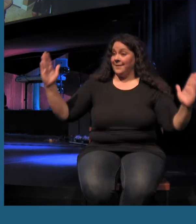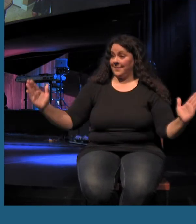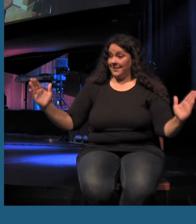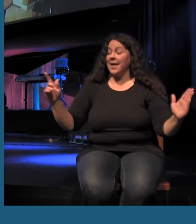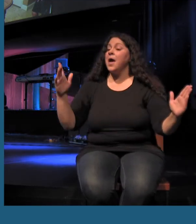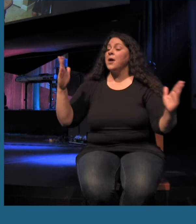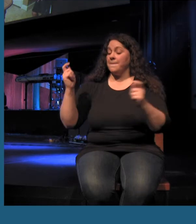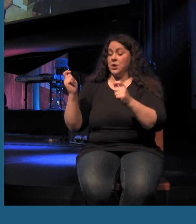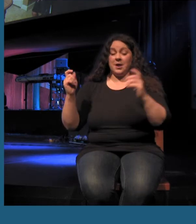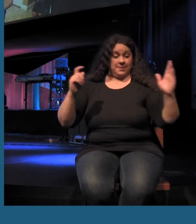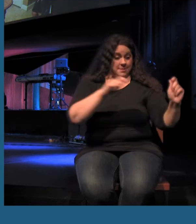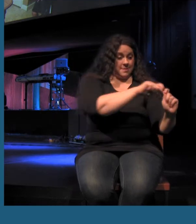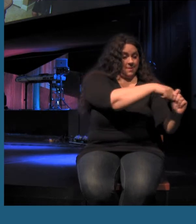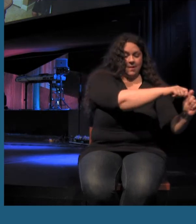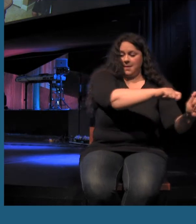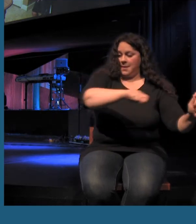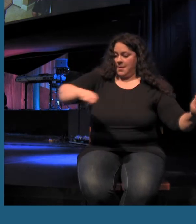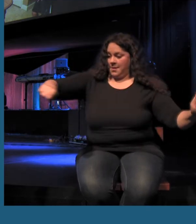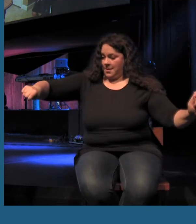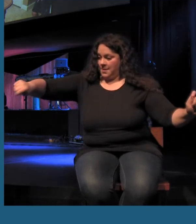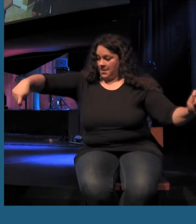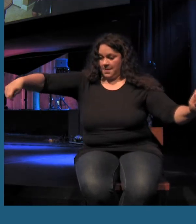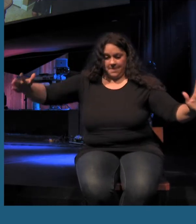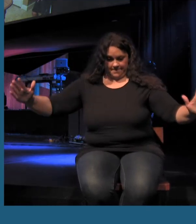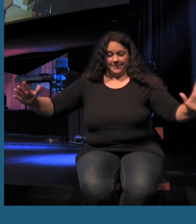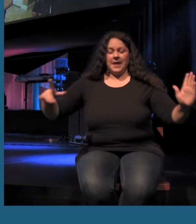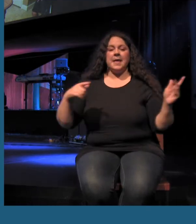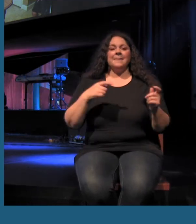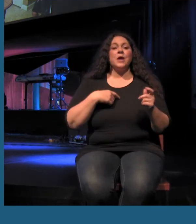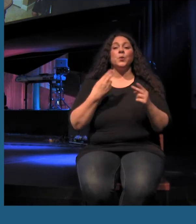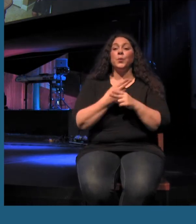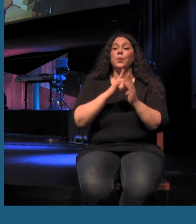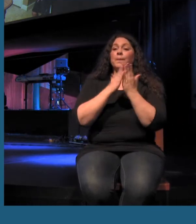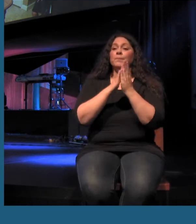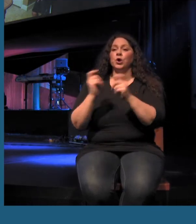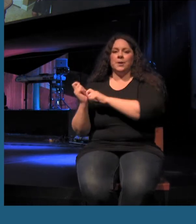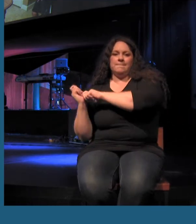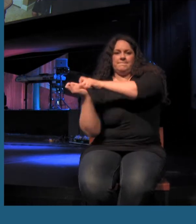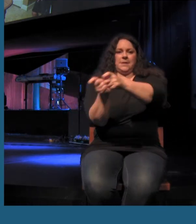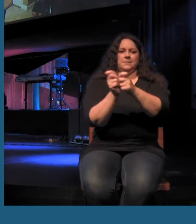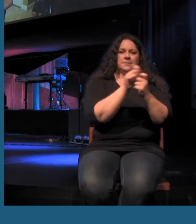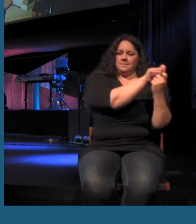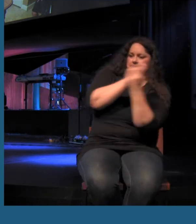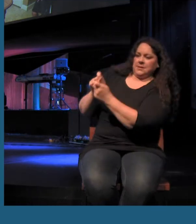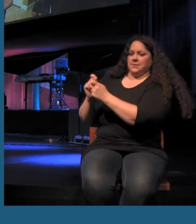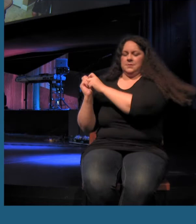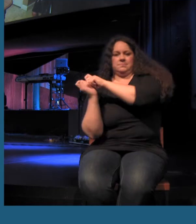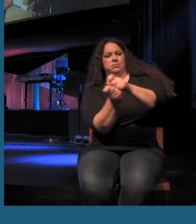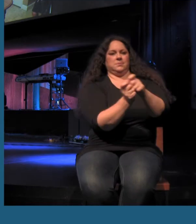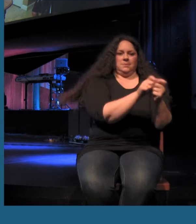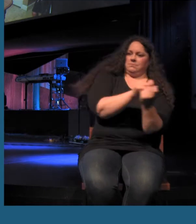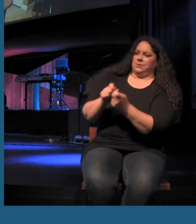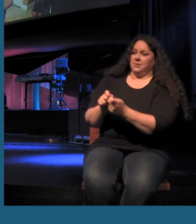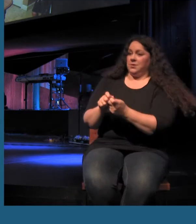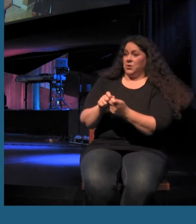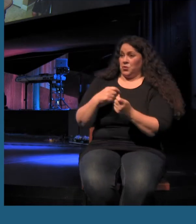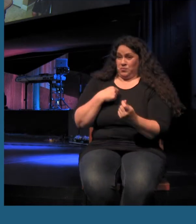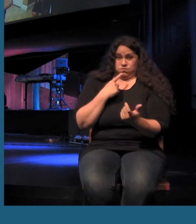as a paddle, and he's playing ping pong. I'm standing over here, and we played ping pong on our kitchen table. Desperation